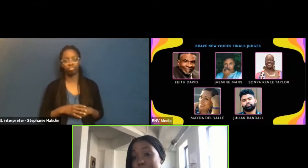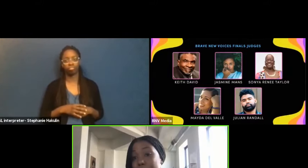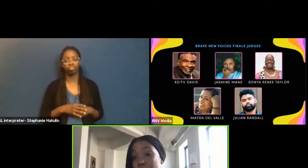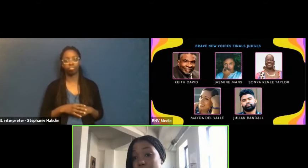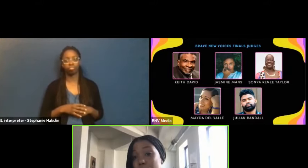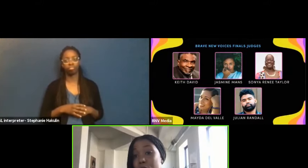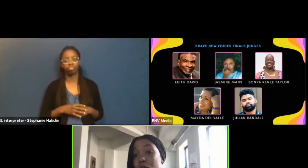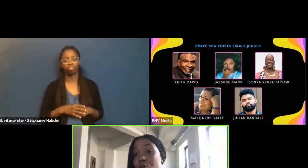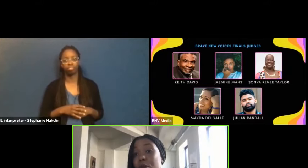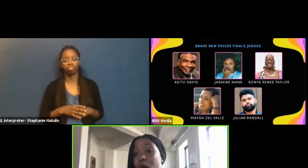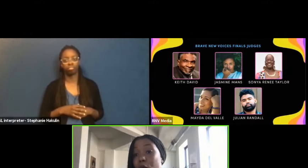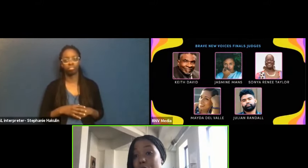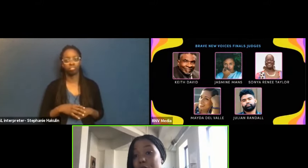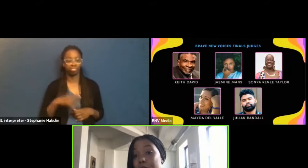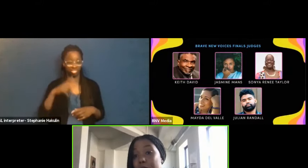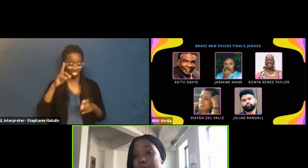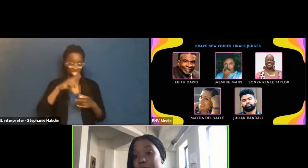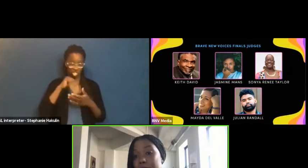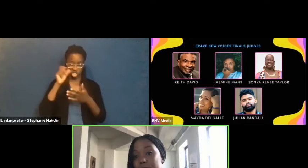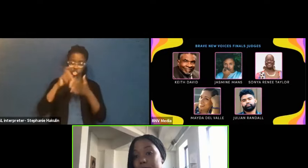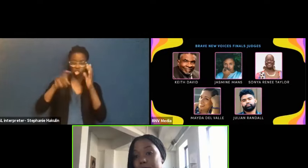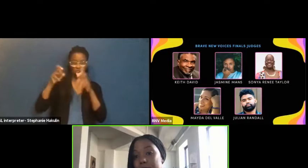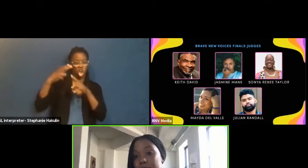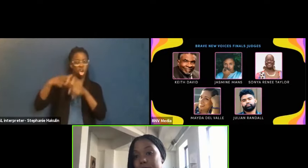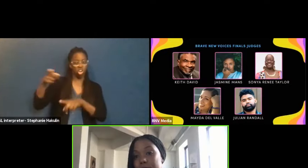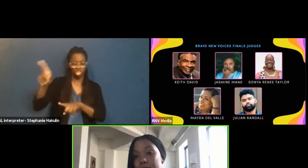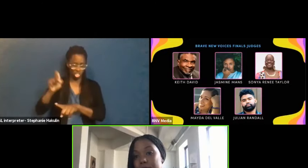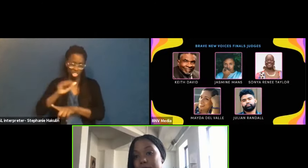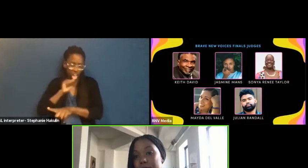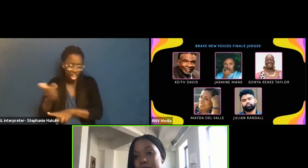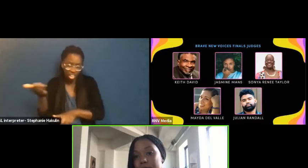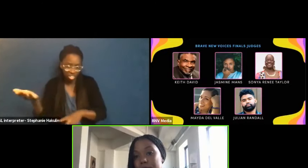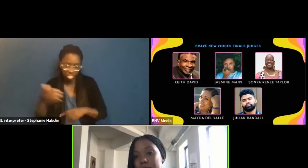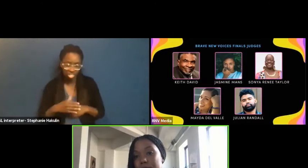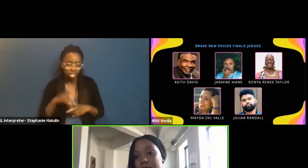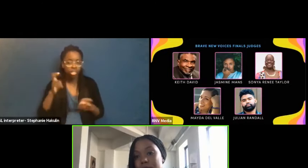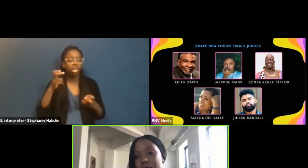I guess it's bittersweet poetry.